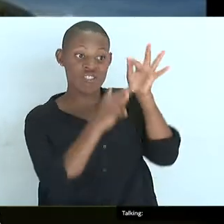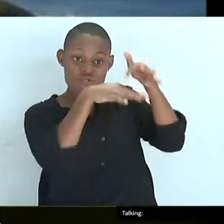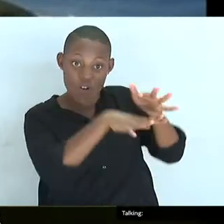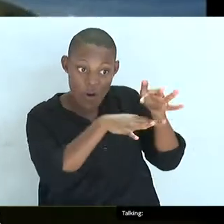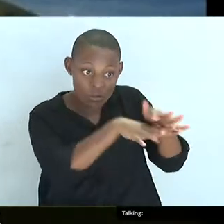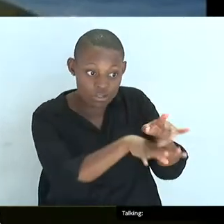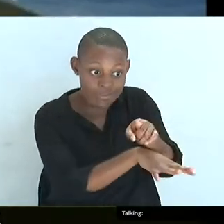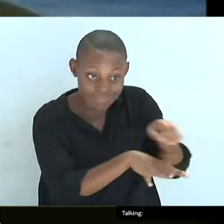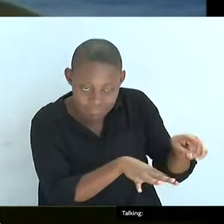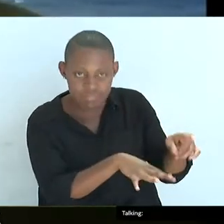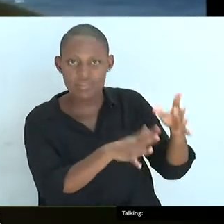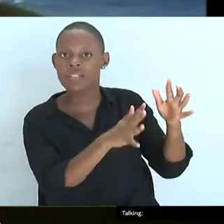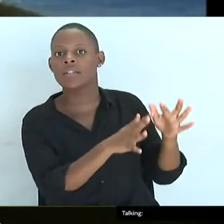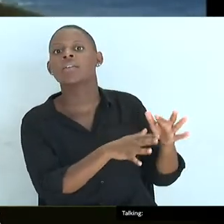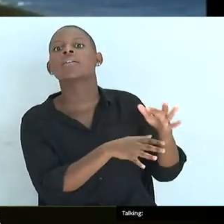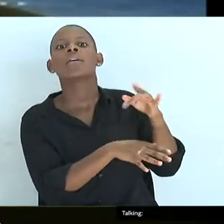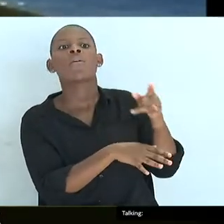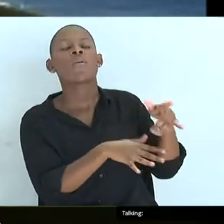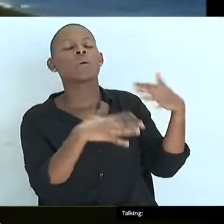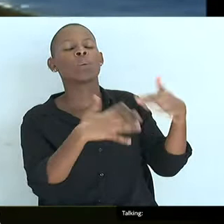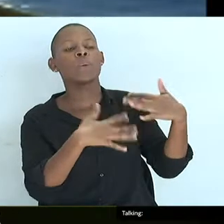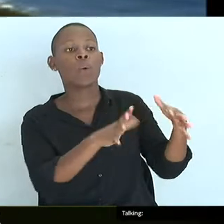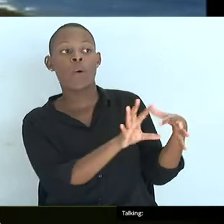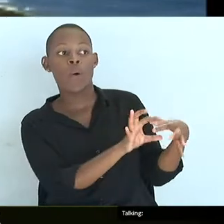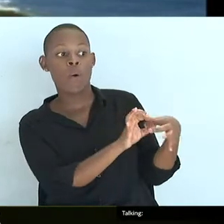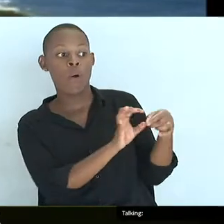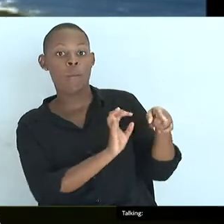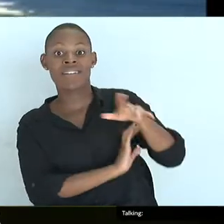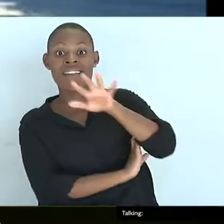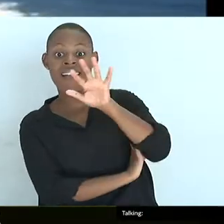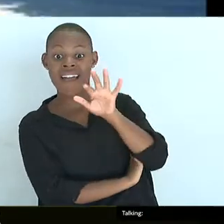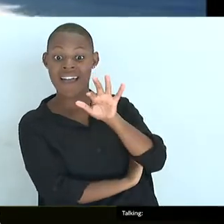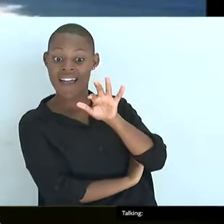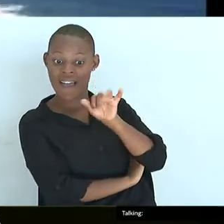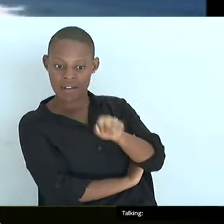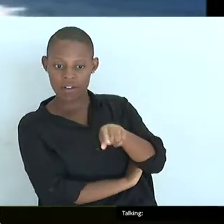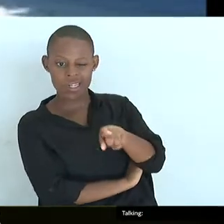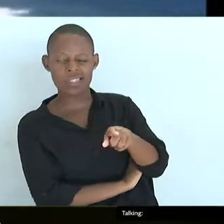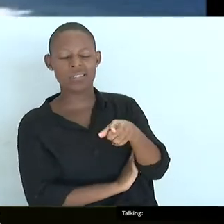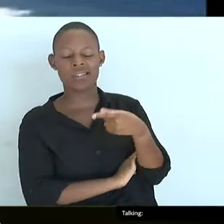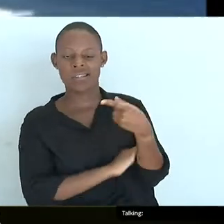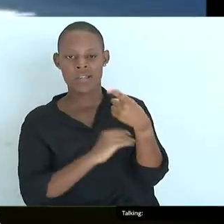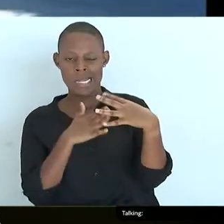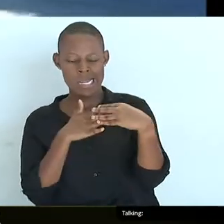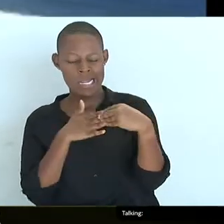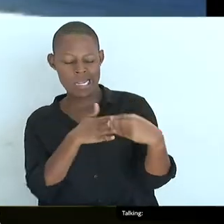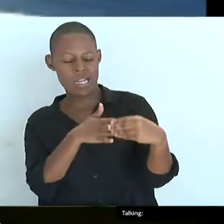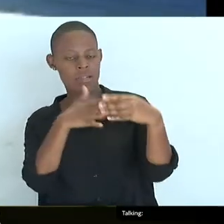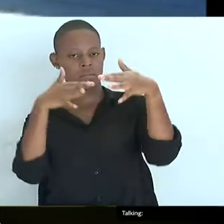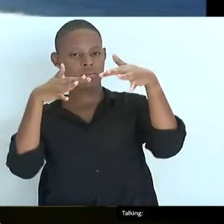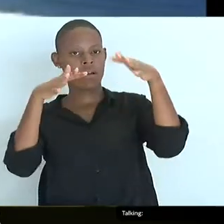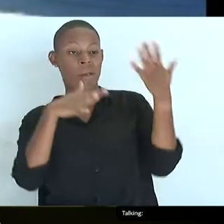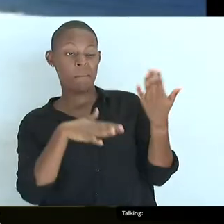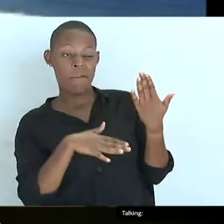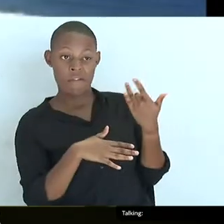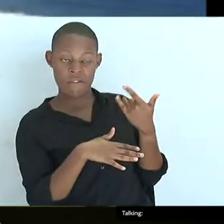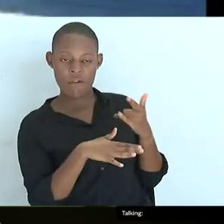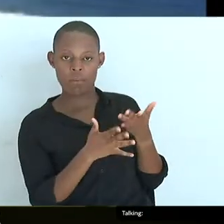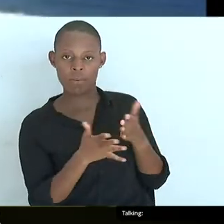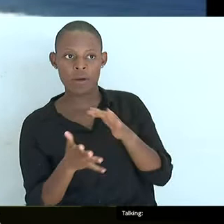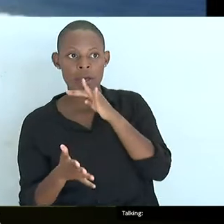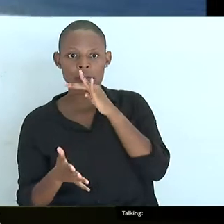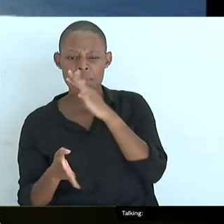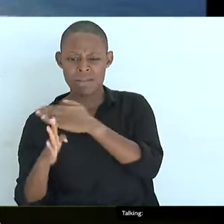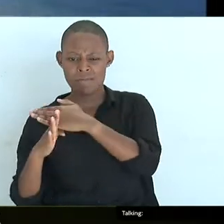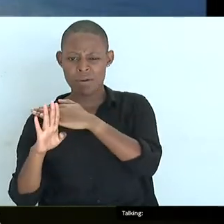and playground to some of Africa's greatest kings. This is the land which was protected by